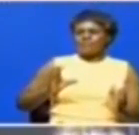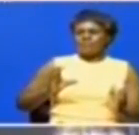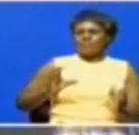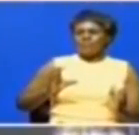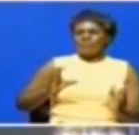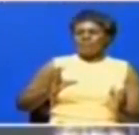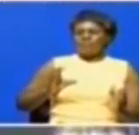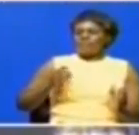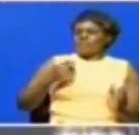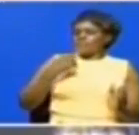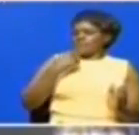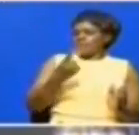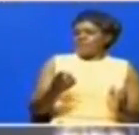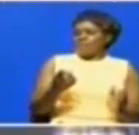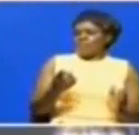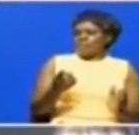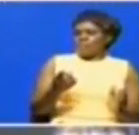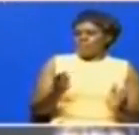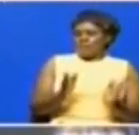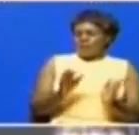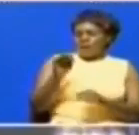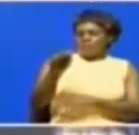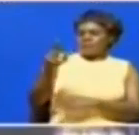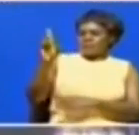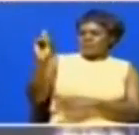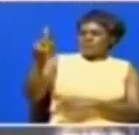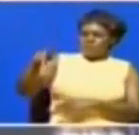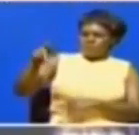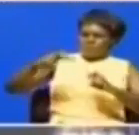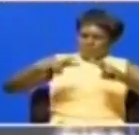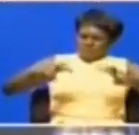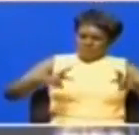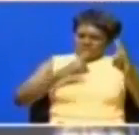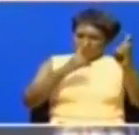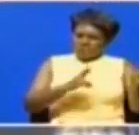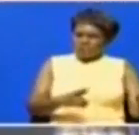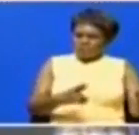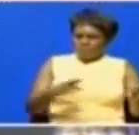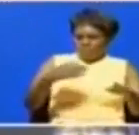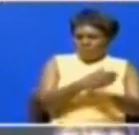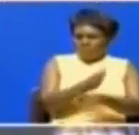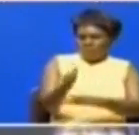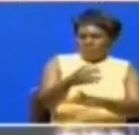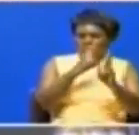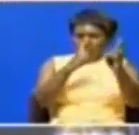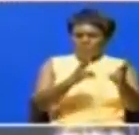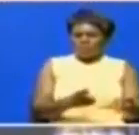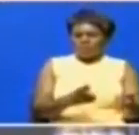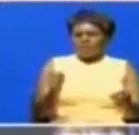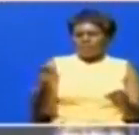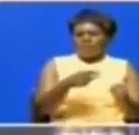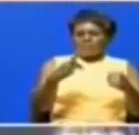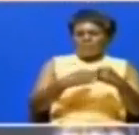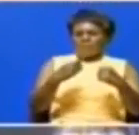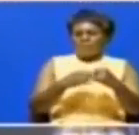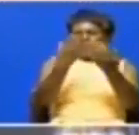Chebukati. Chebukati has also asked the Director of Public Prosecutions to investigate reports of electoral fraud reported in the August